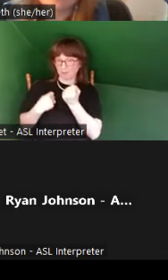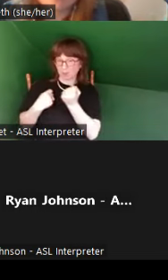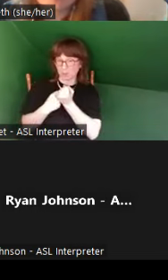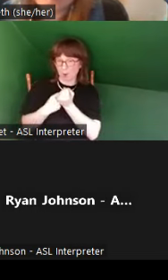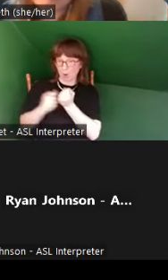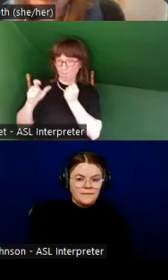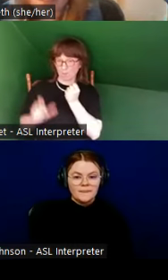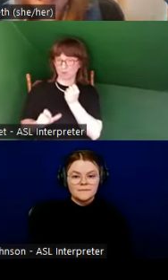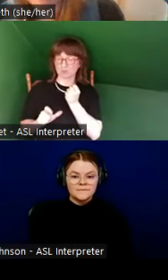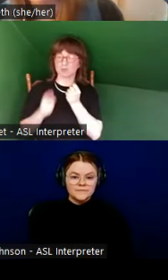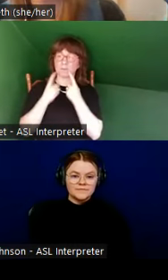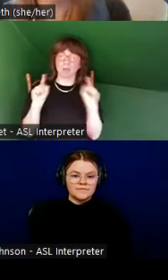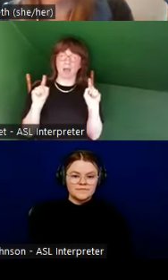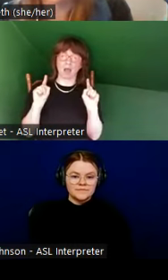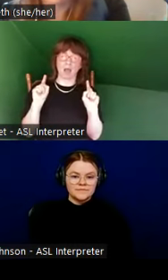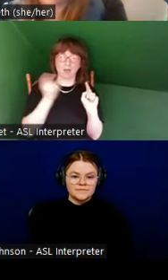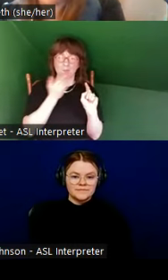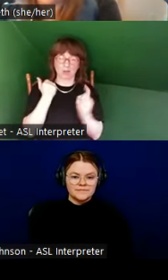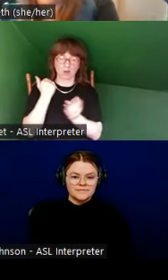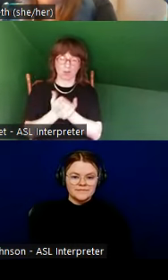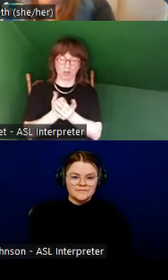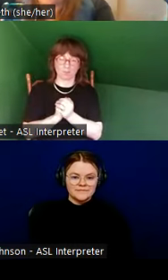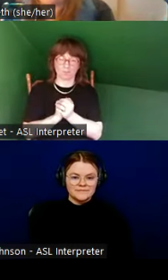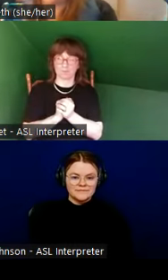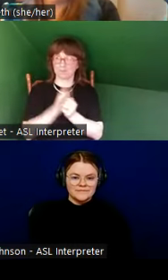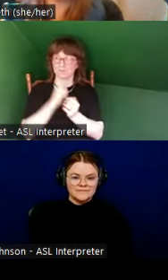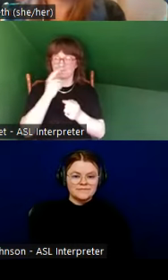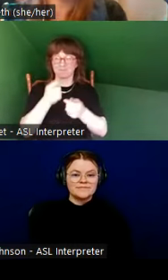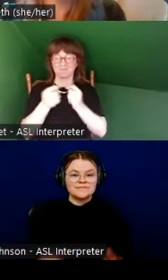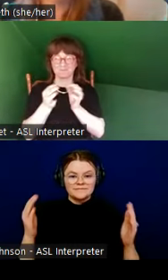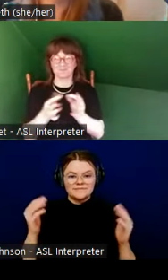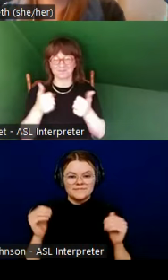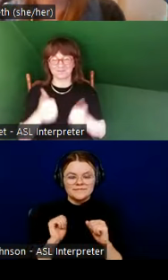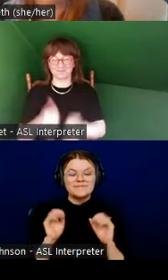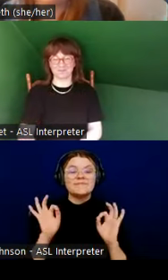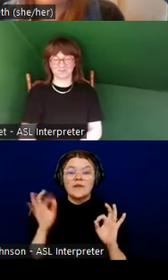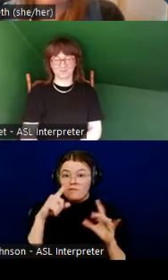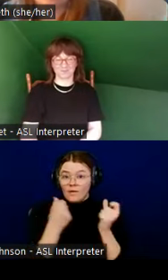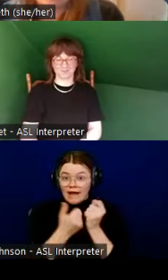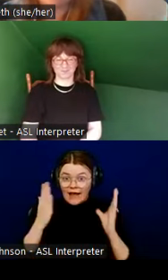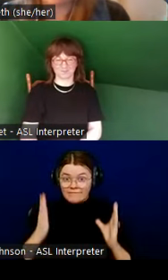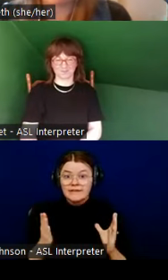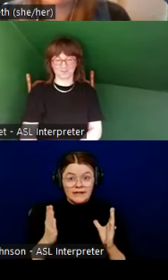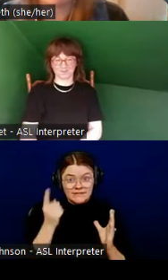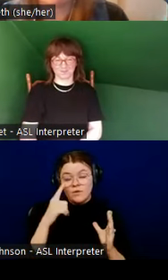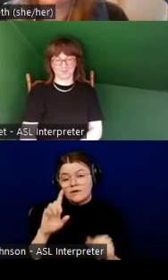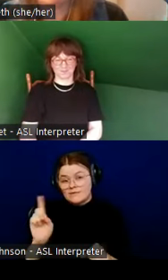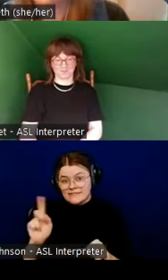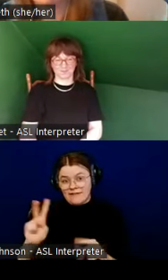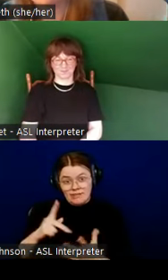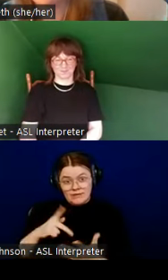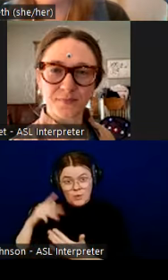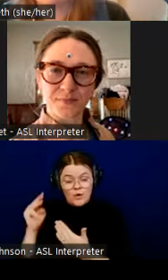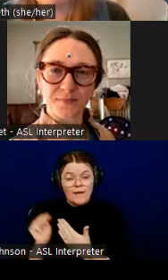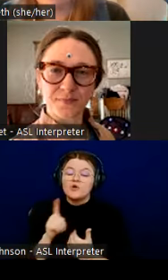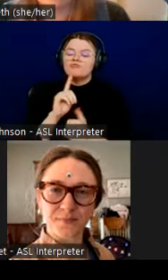And then for advocates in domestic violence programs, it's important to help victim survivors know